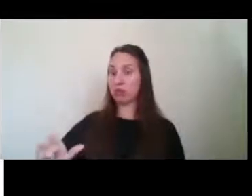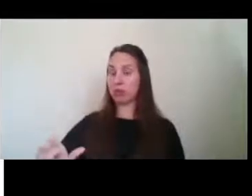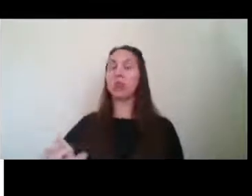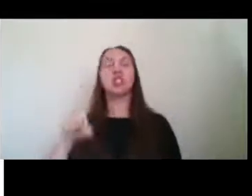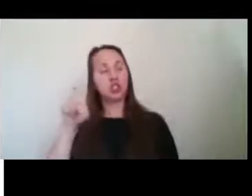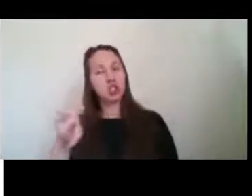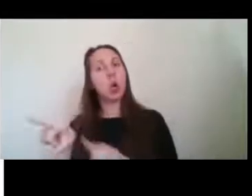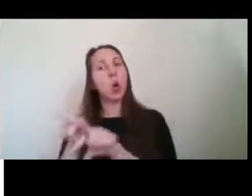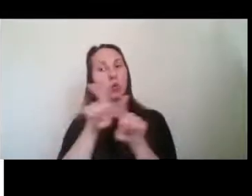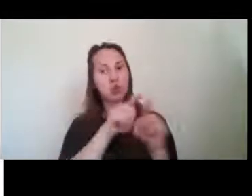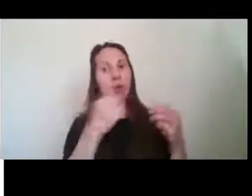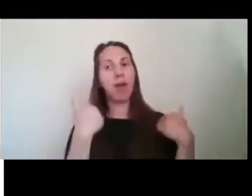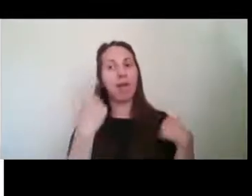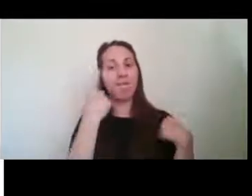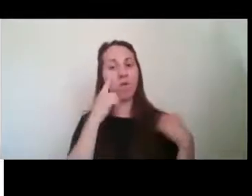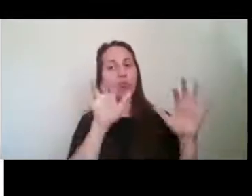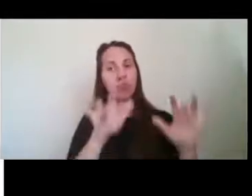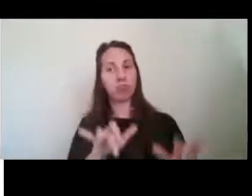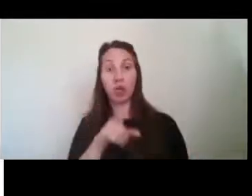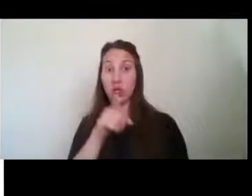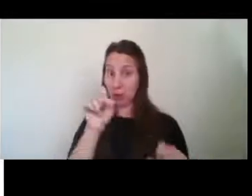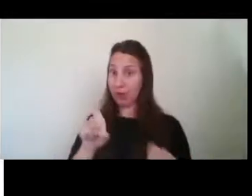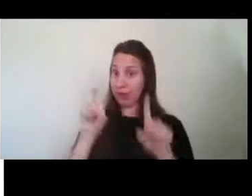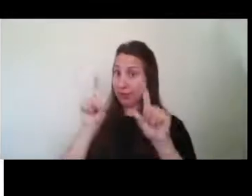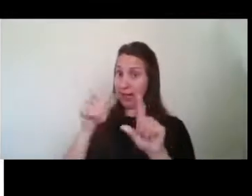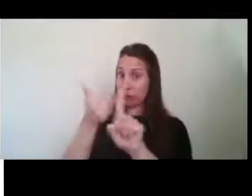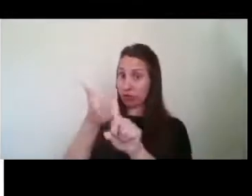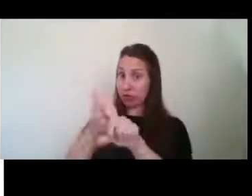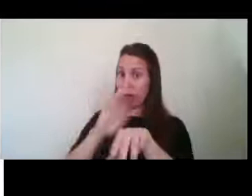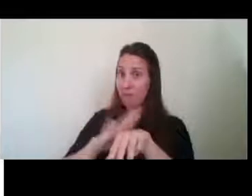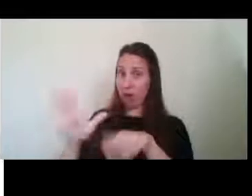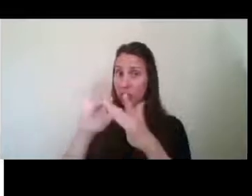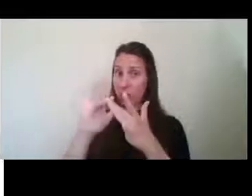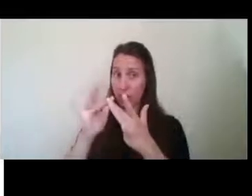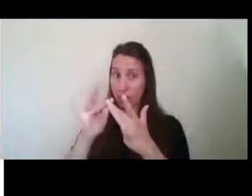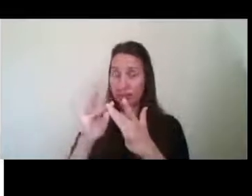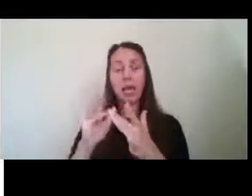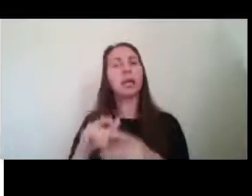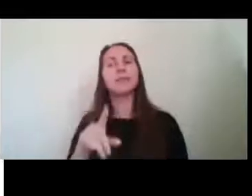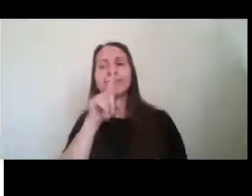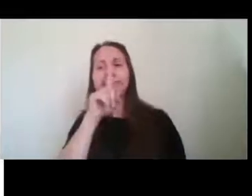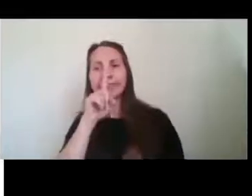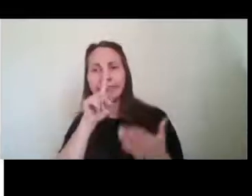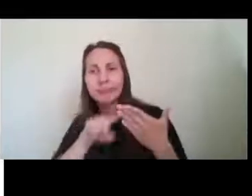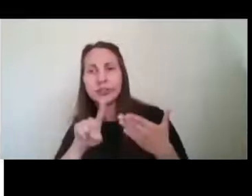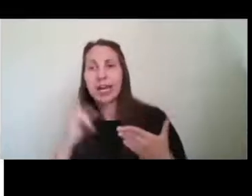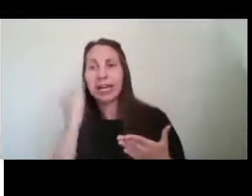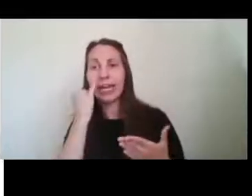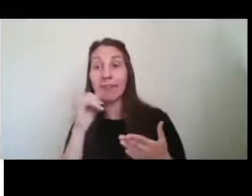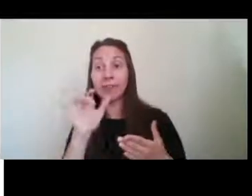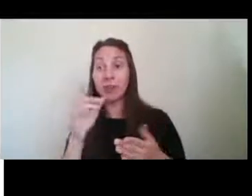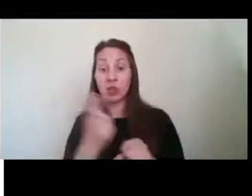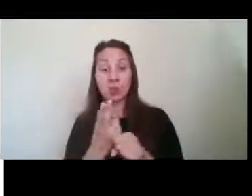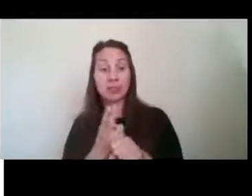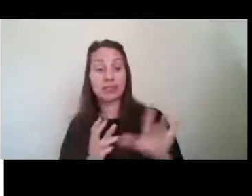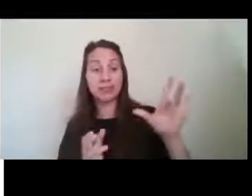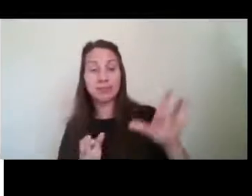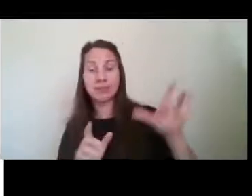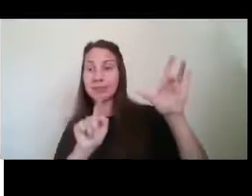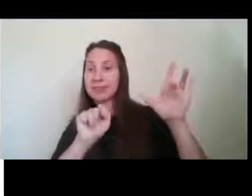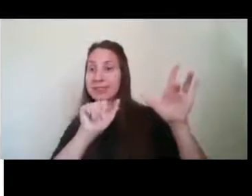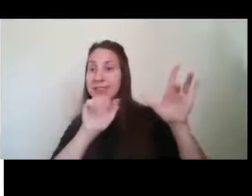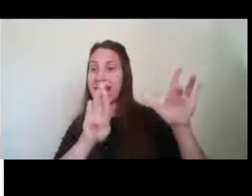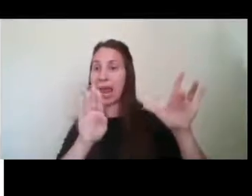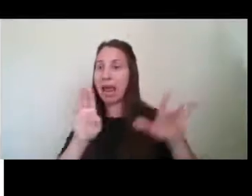as well. You can test this on your own website using the tab and enter keys to see what you can engage with and interact if you can reach